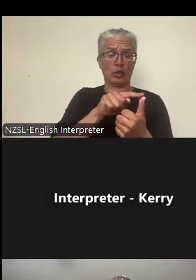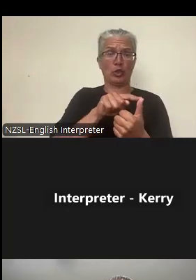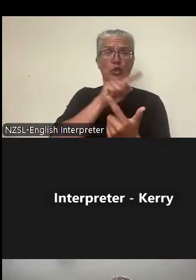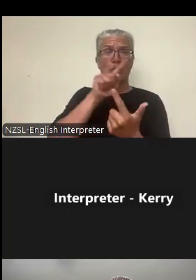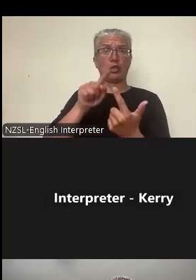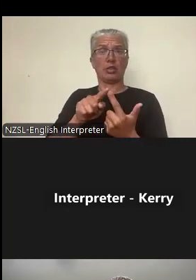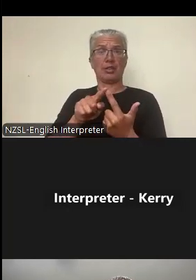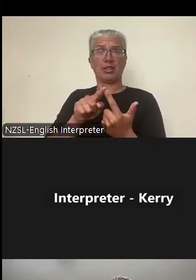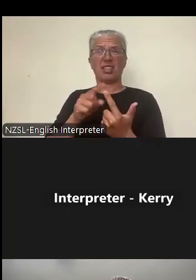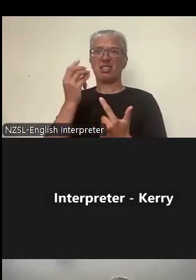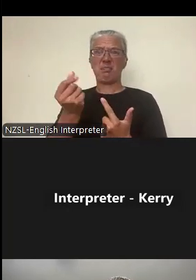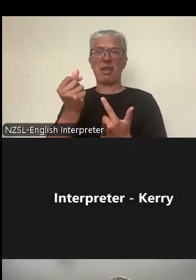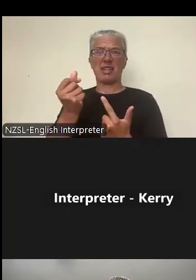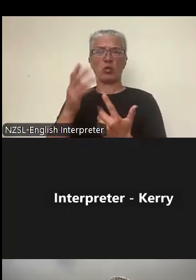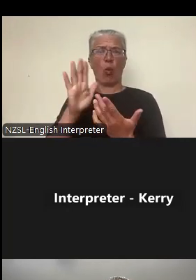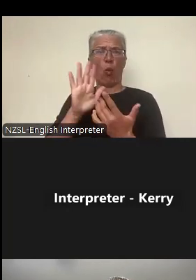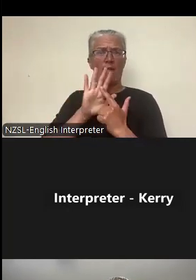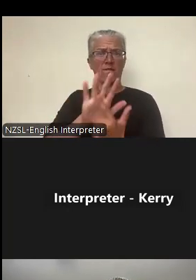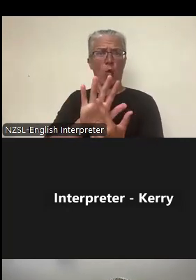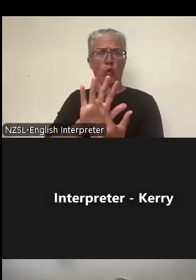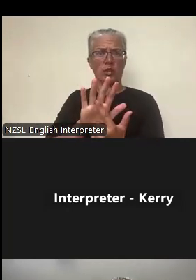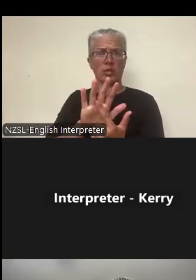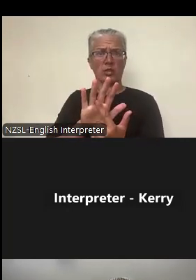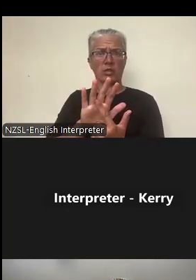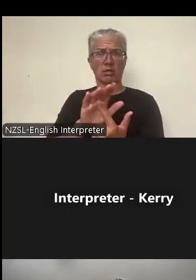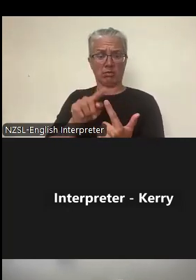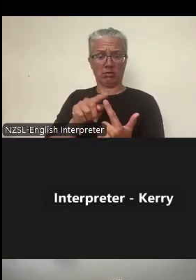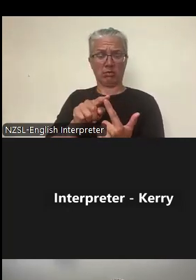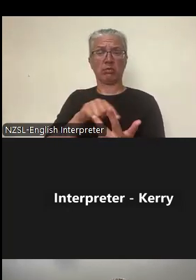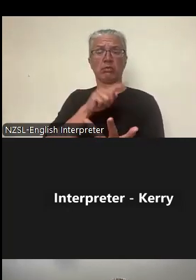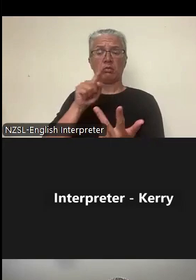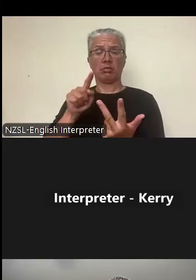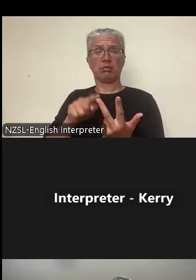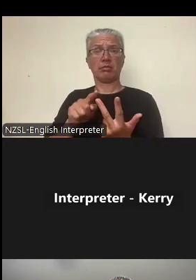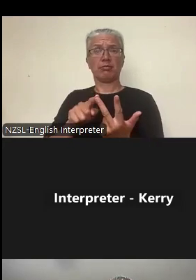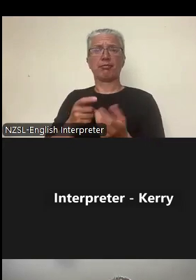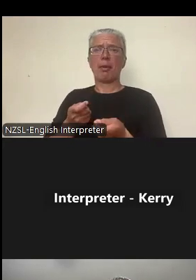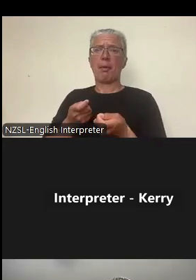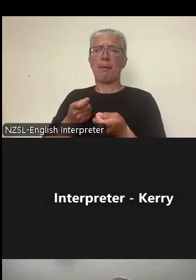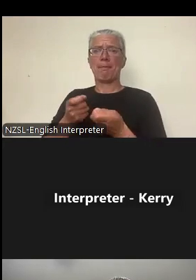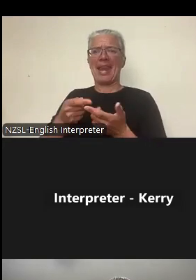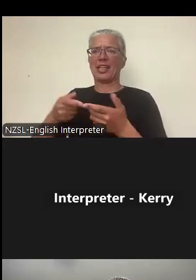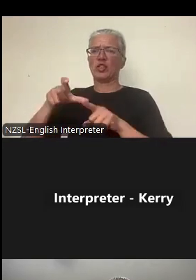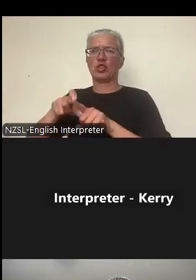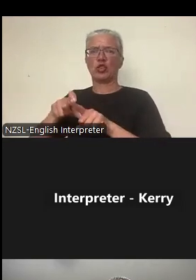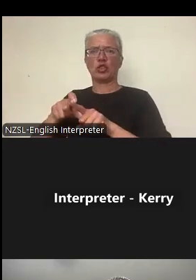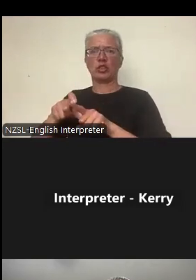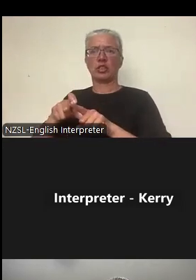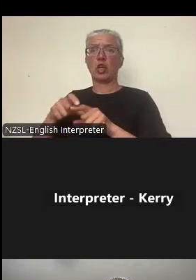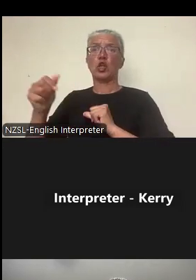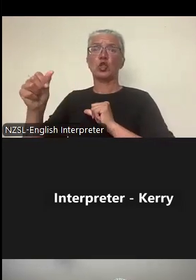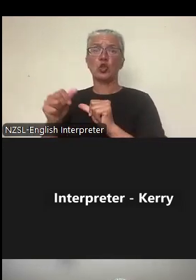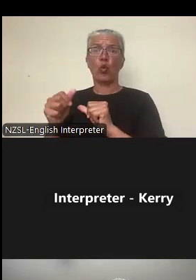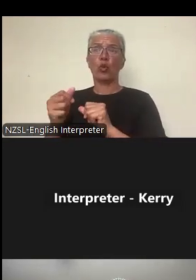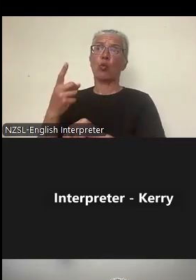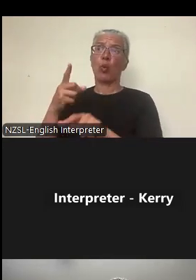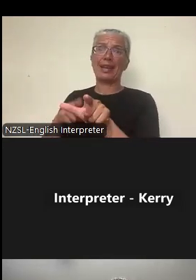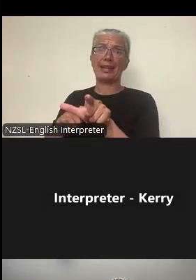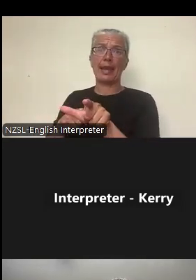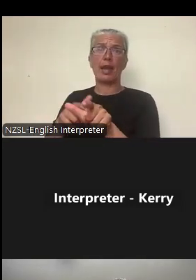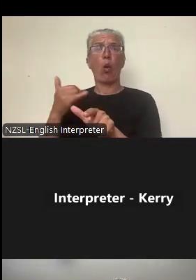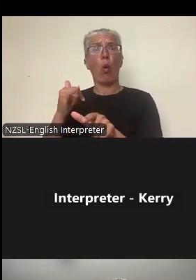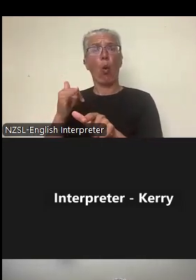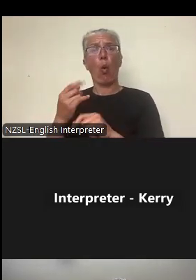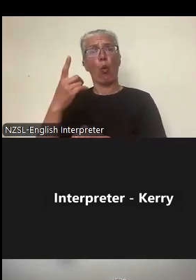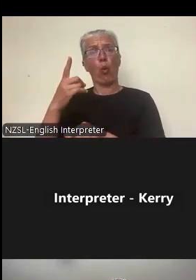forced changes. And there are managed change, short-term for up to a year, but long-term for